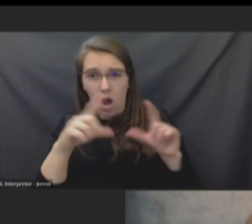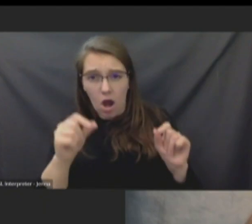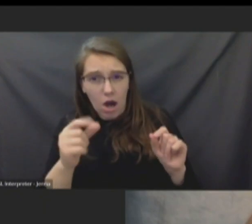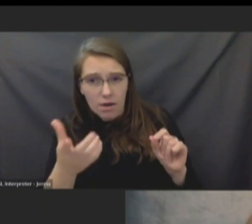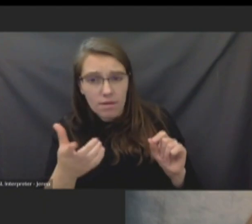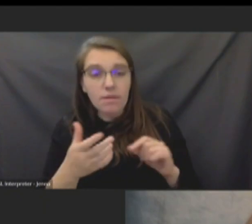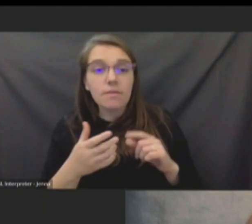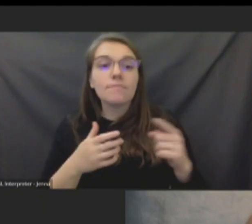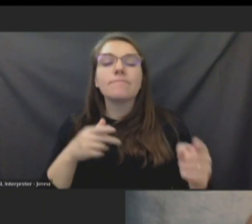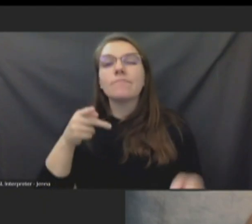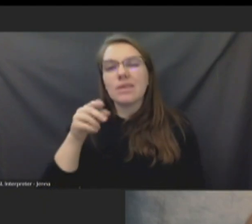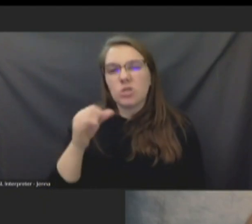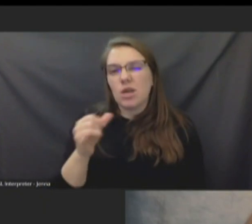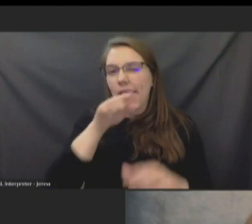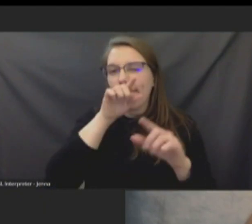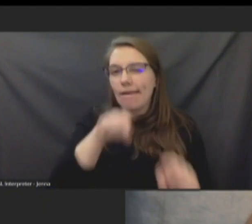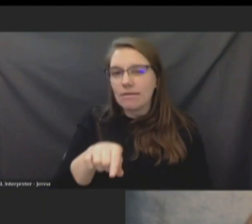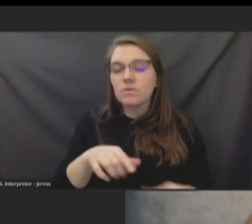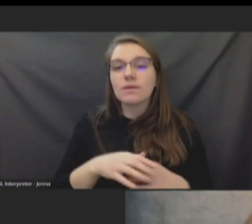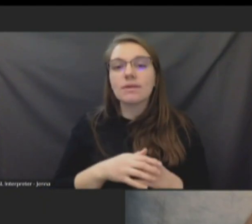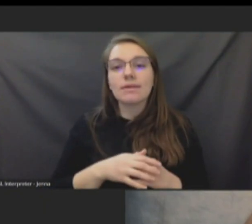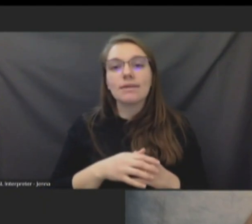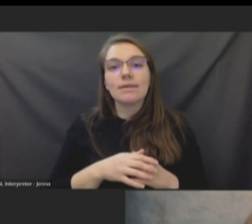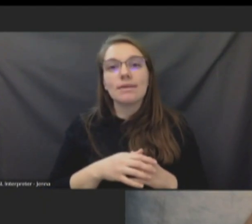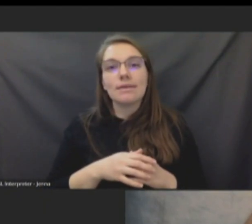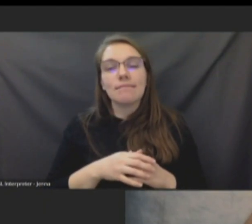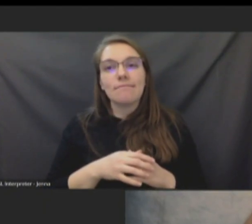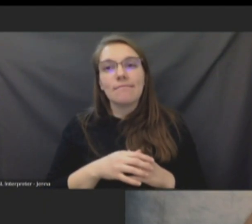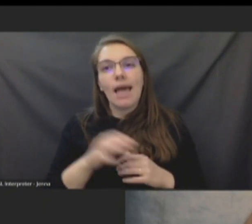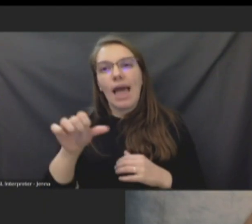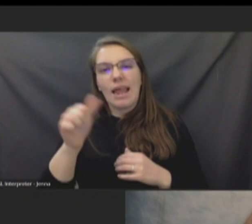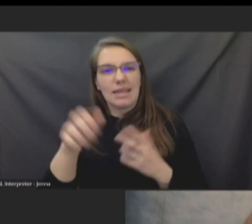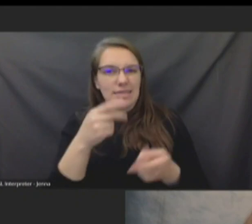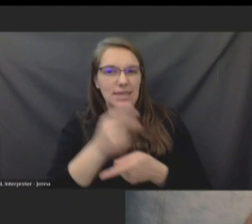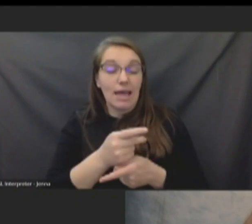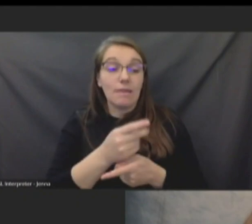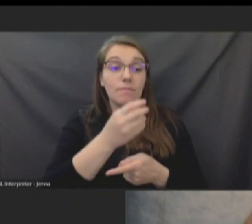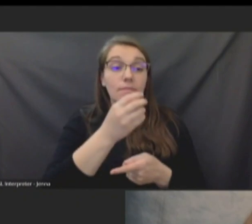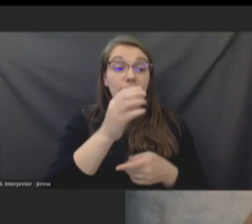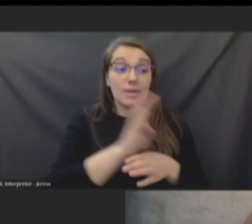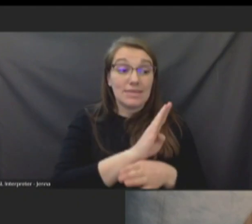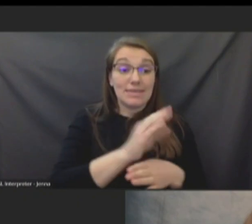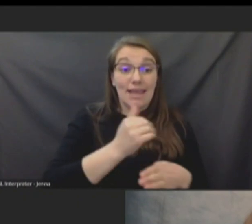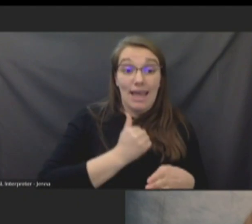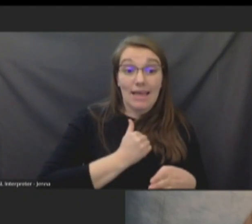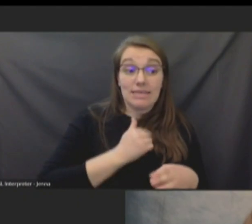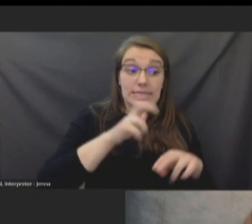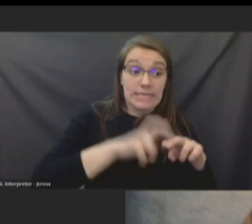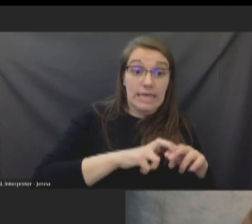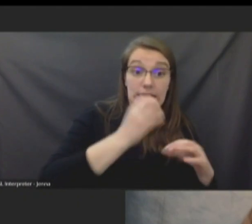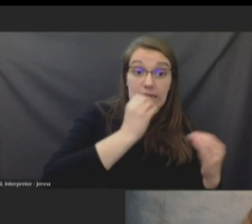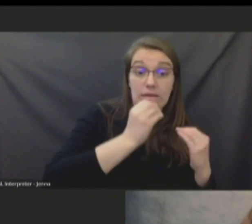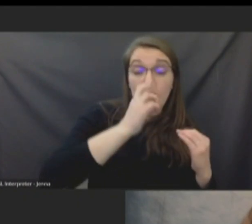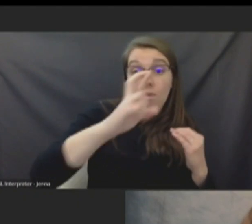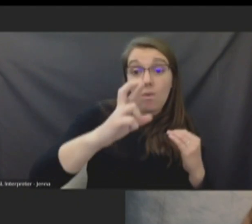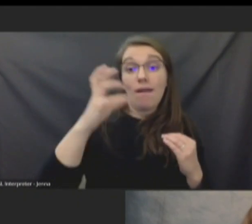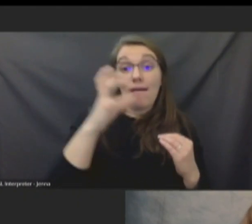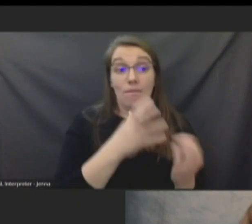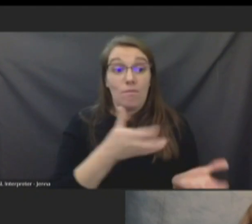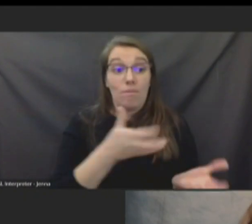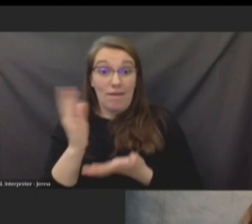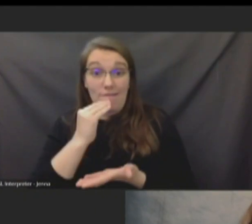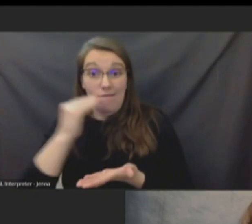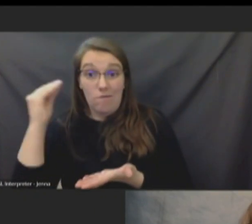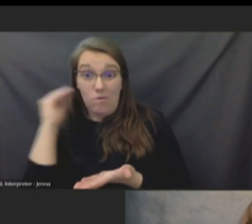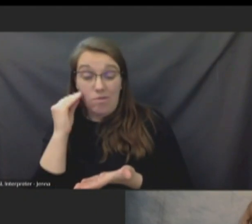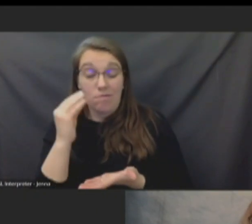that we give when it's sort of any old business that has both takeout and sit-down is that when that first interaction happens at the counter,